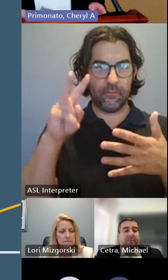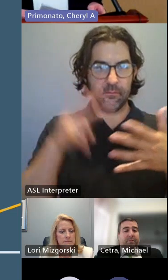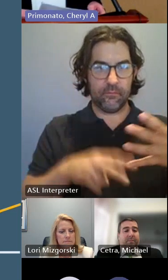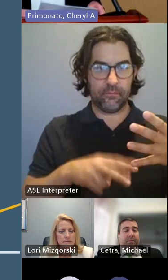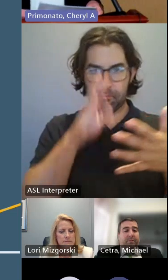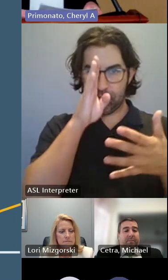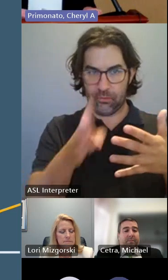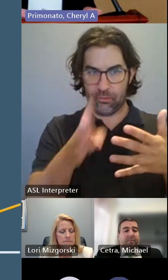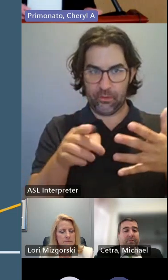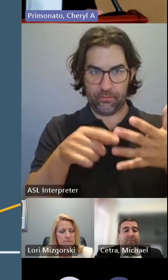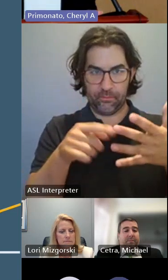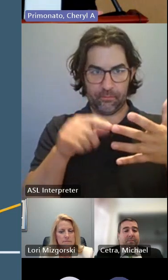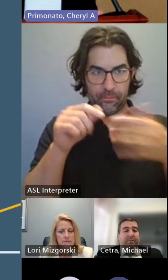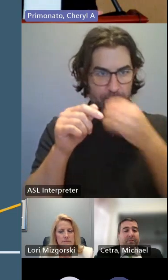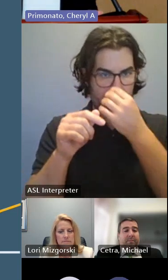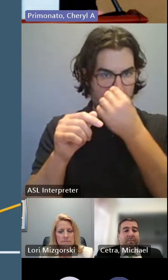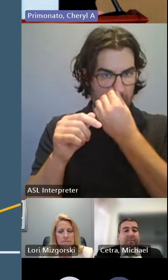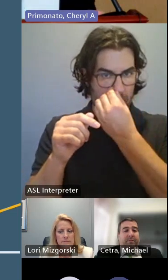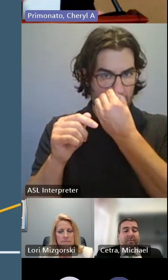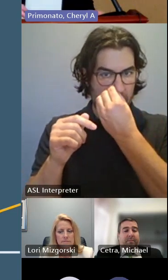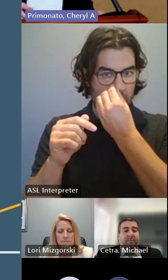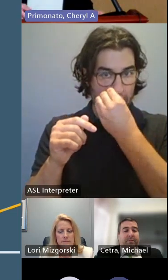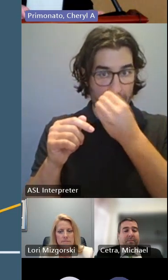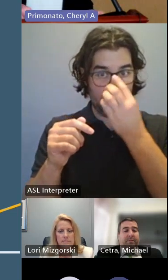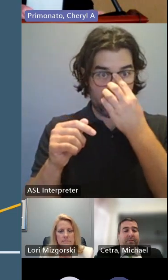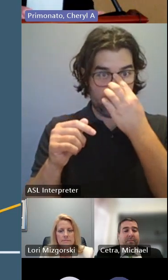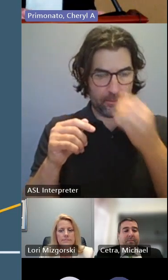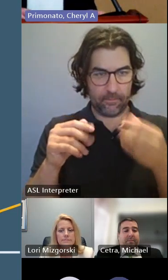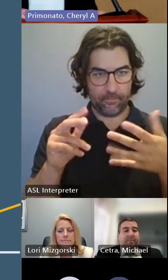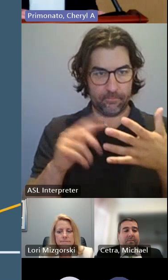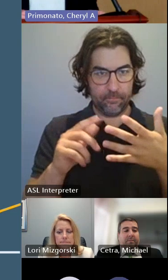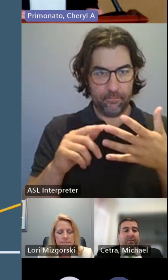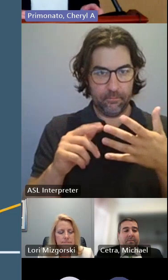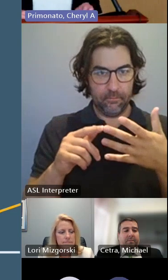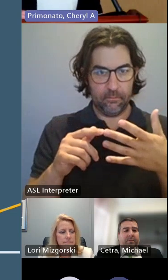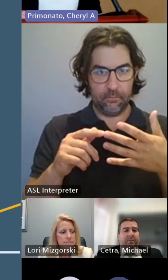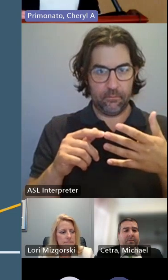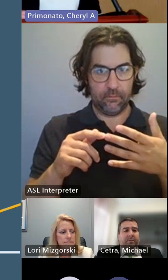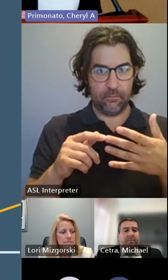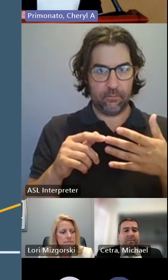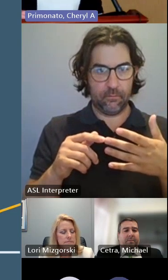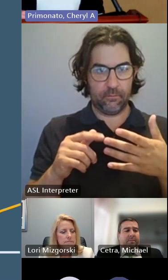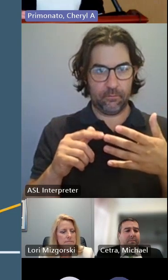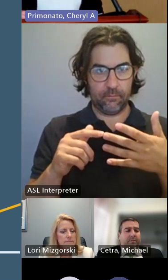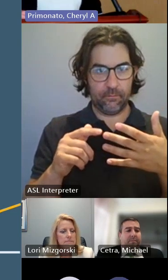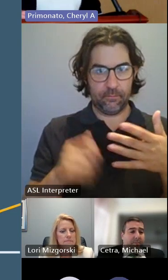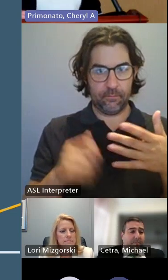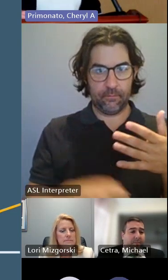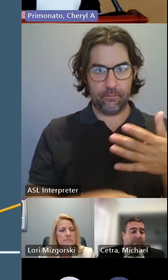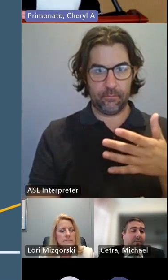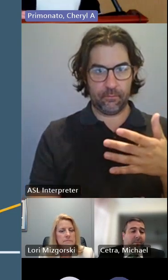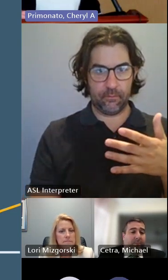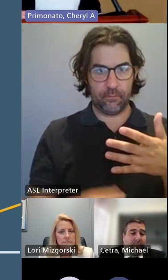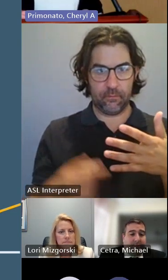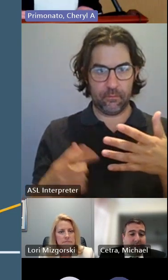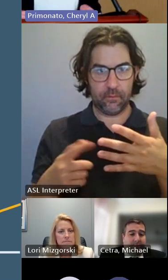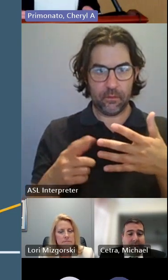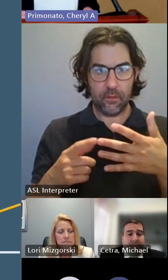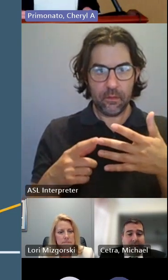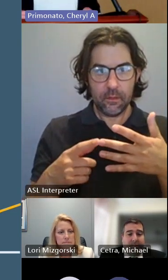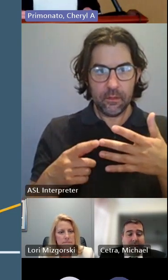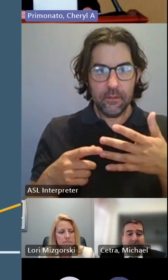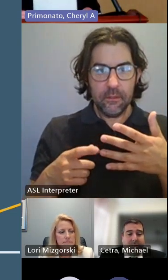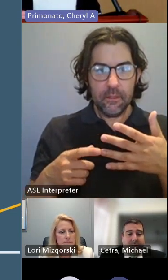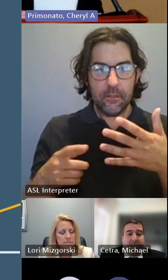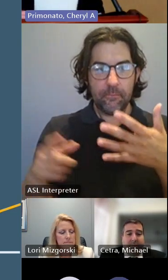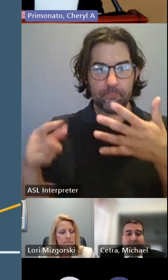authorized the exercise of the first optional extension year to extend agreements through September 30th of this year, with no increase in the originally authorized not to